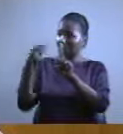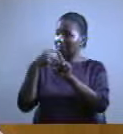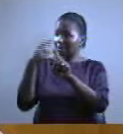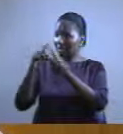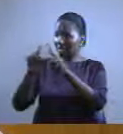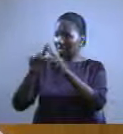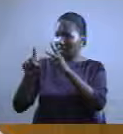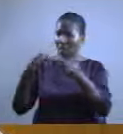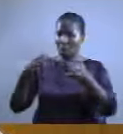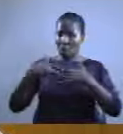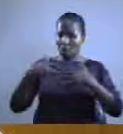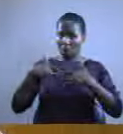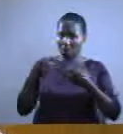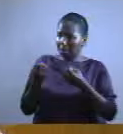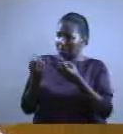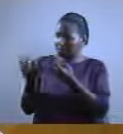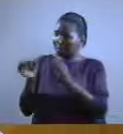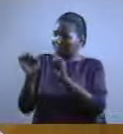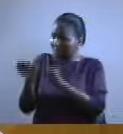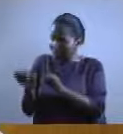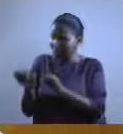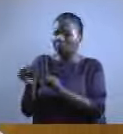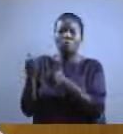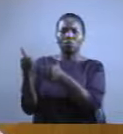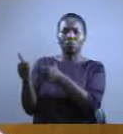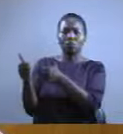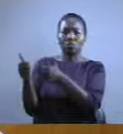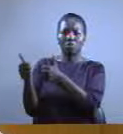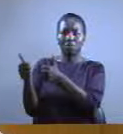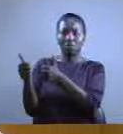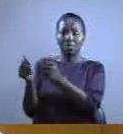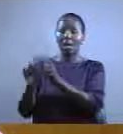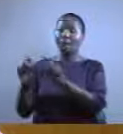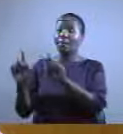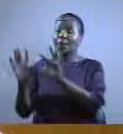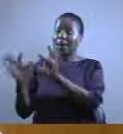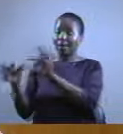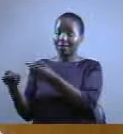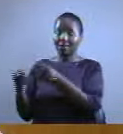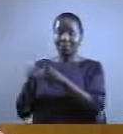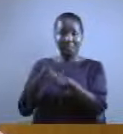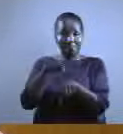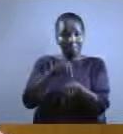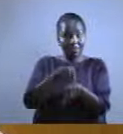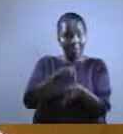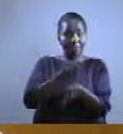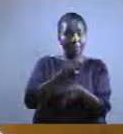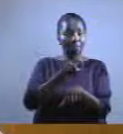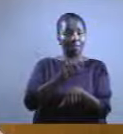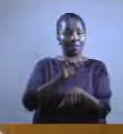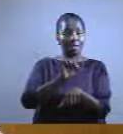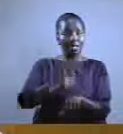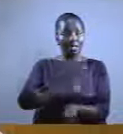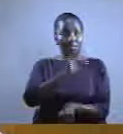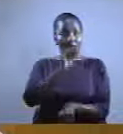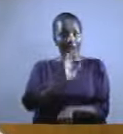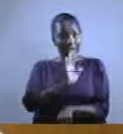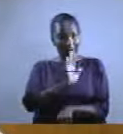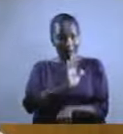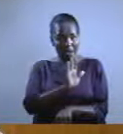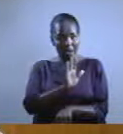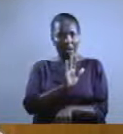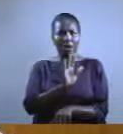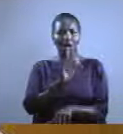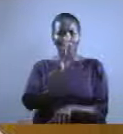to raise their expectations, equally, we expect them to spell out their own obligations